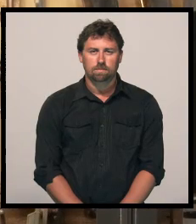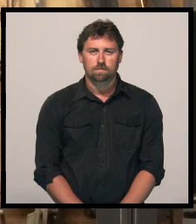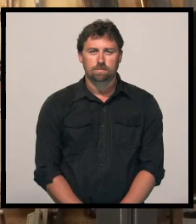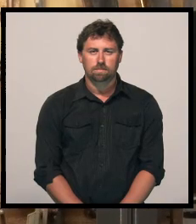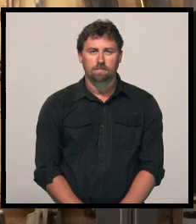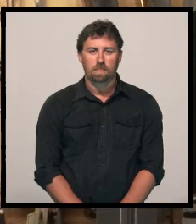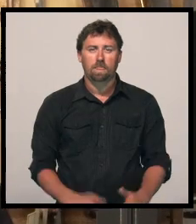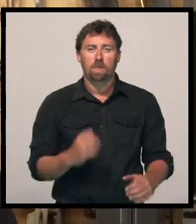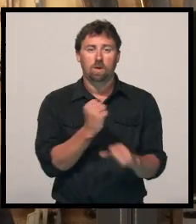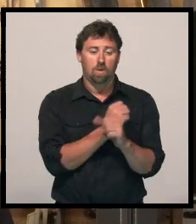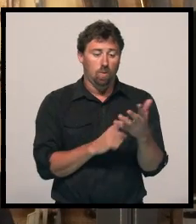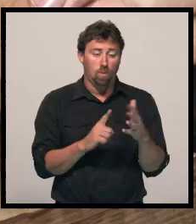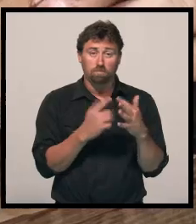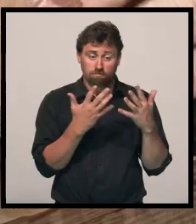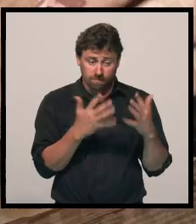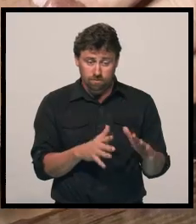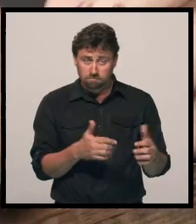Once it's glued, again,